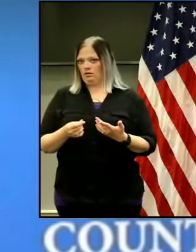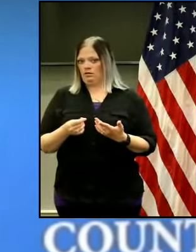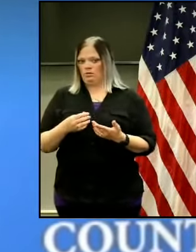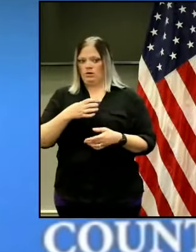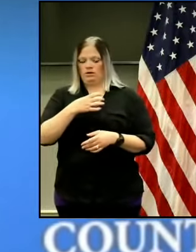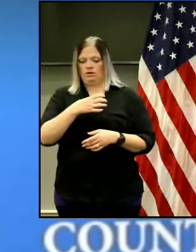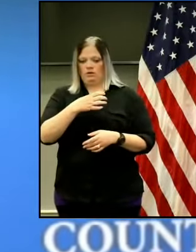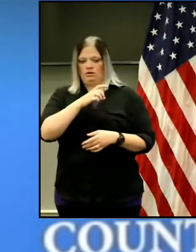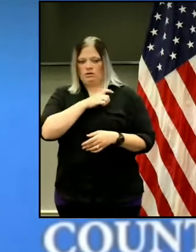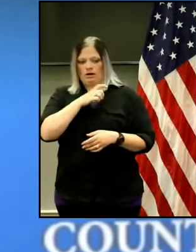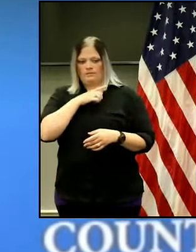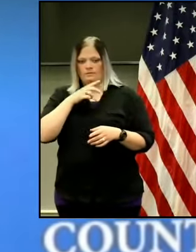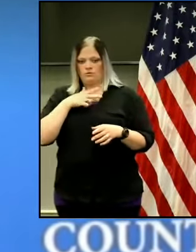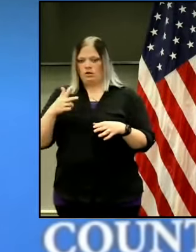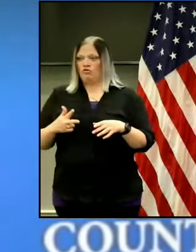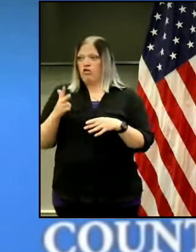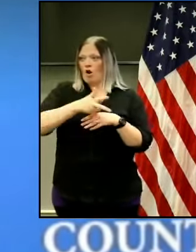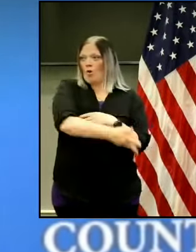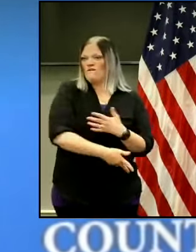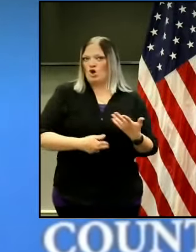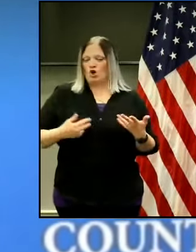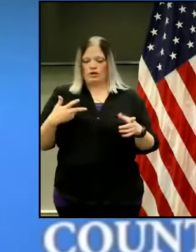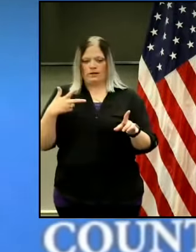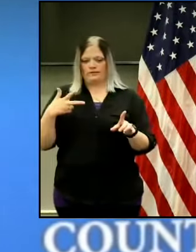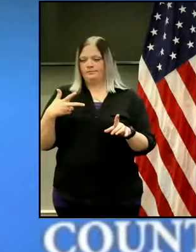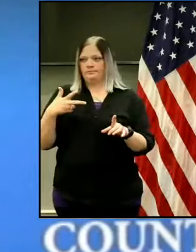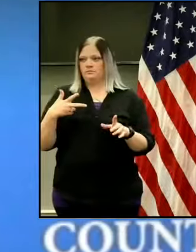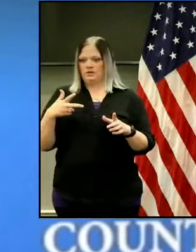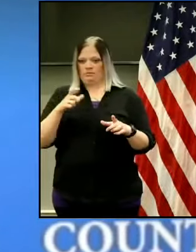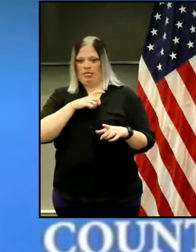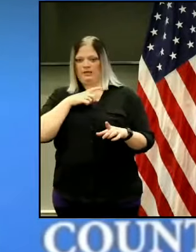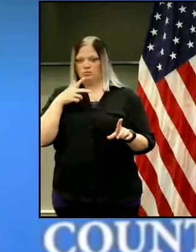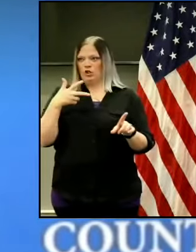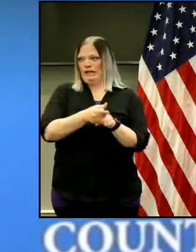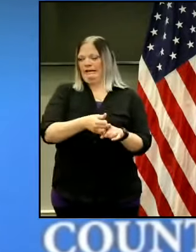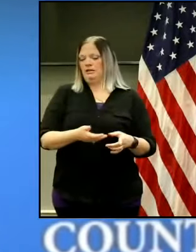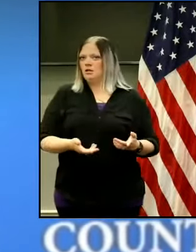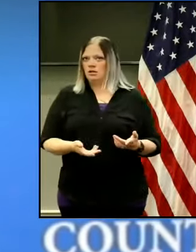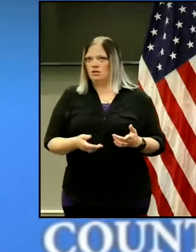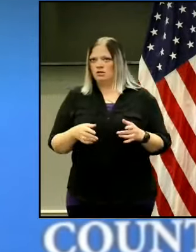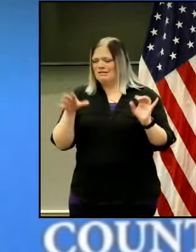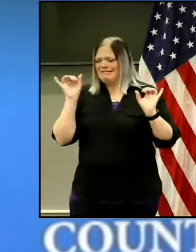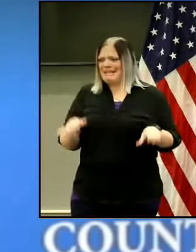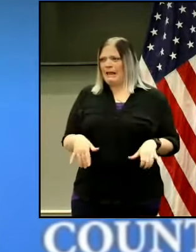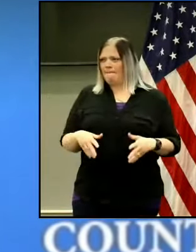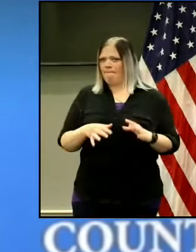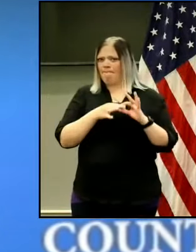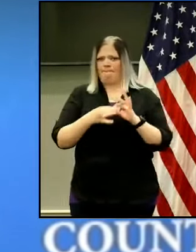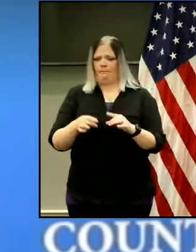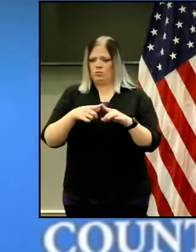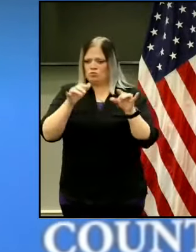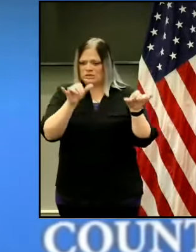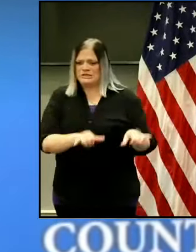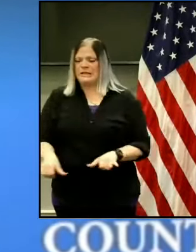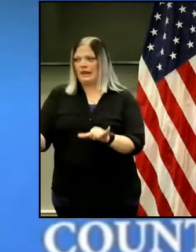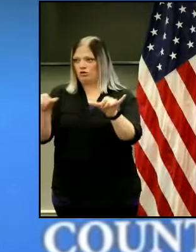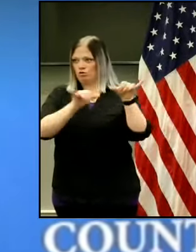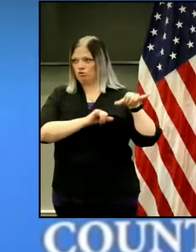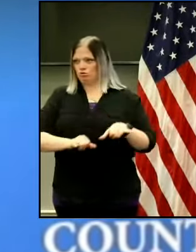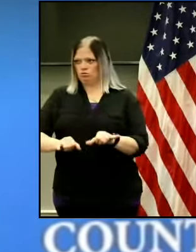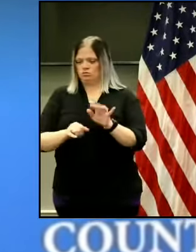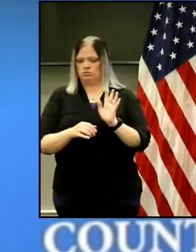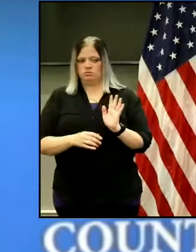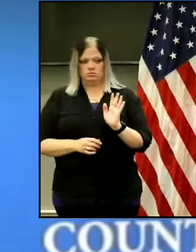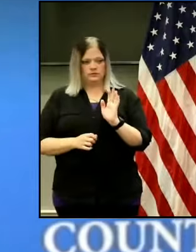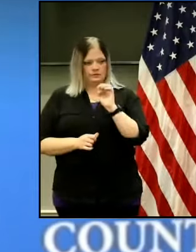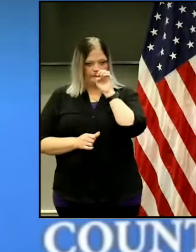Ensminger was struck and two others and he was run over. So it's the same thing with regards to the standards. We always